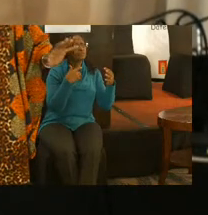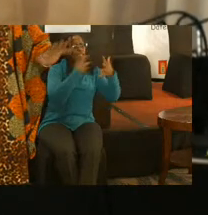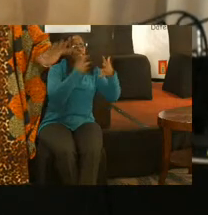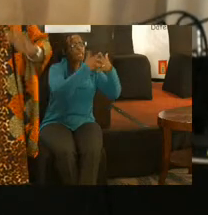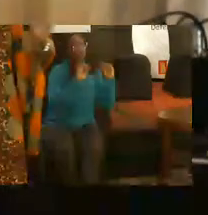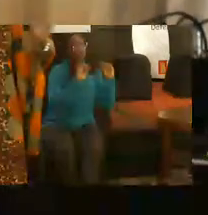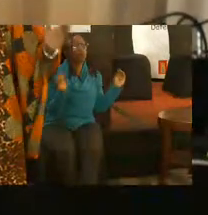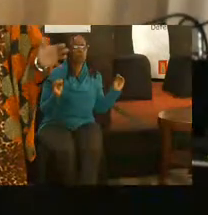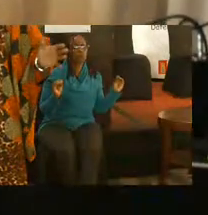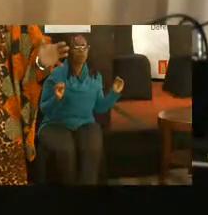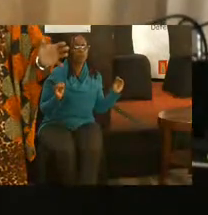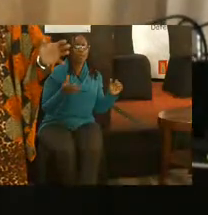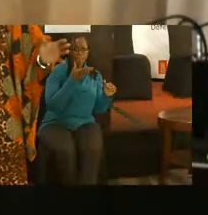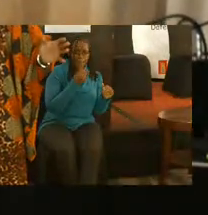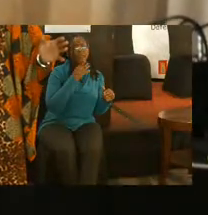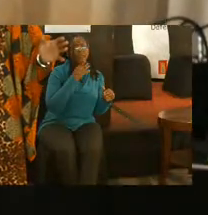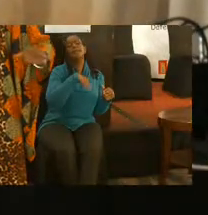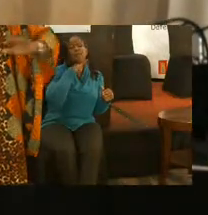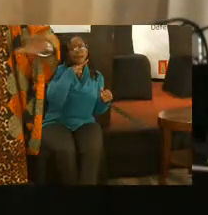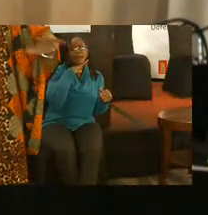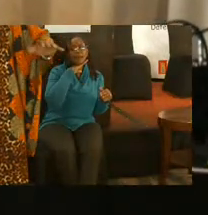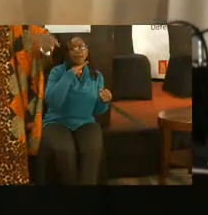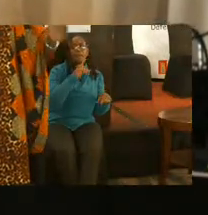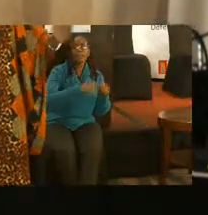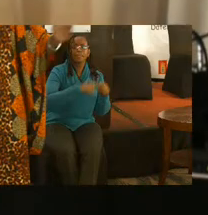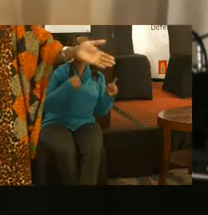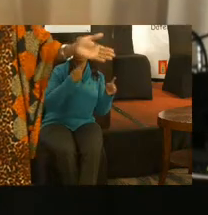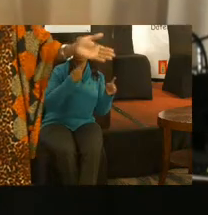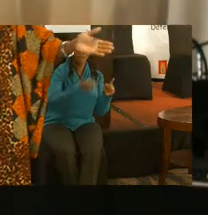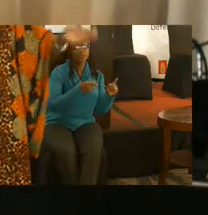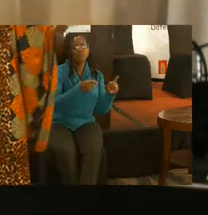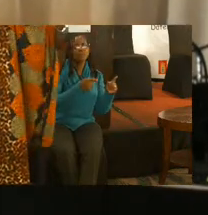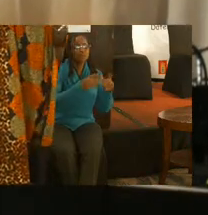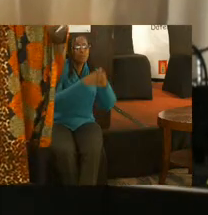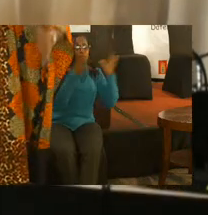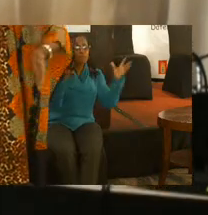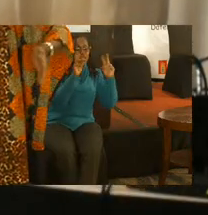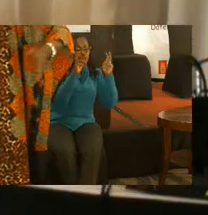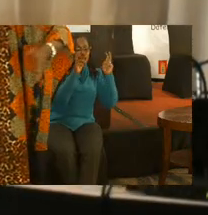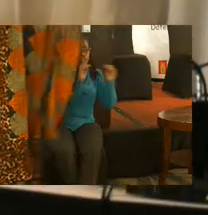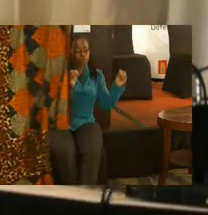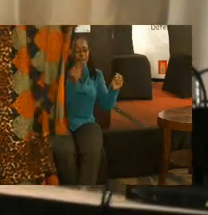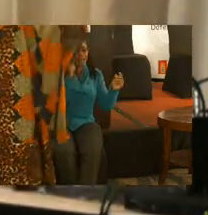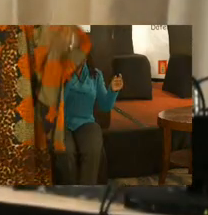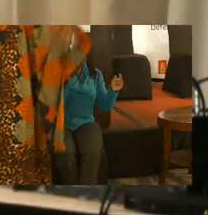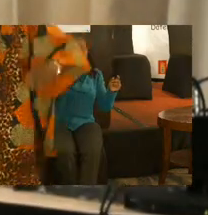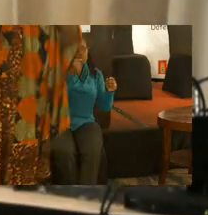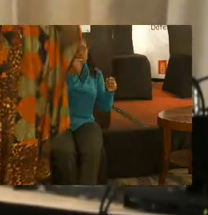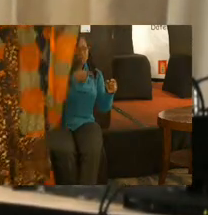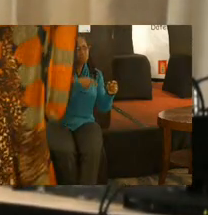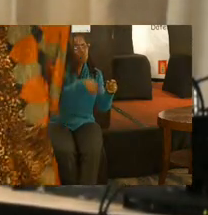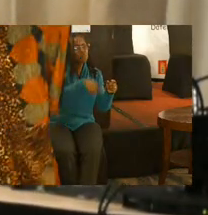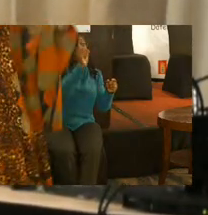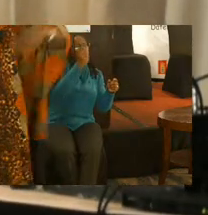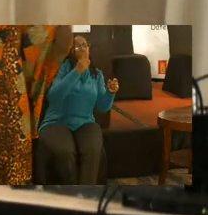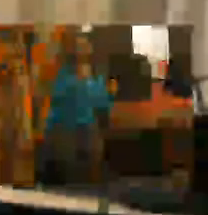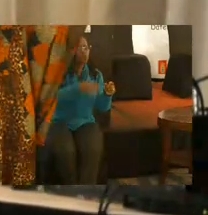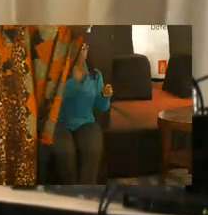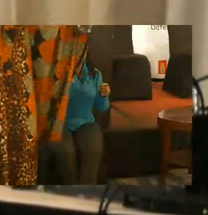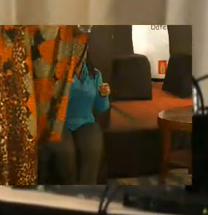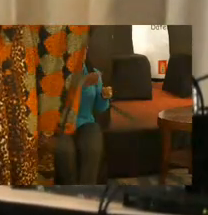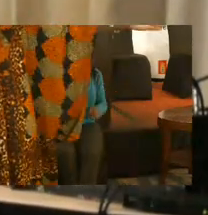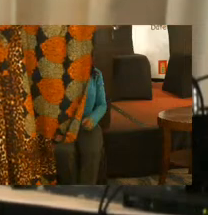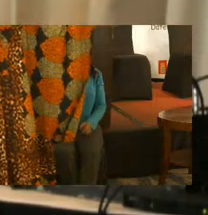men are dying inside but they don't call it a grave matter unless the art swallows you you give yourself to the sky you get high but